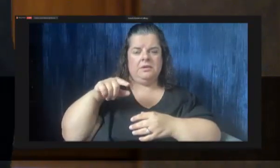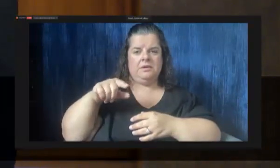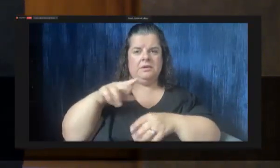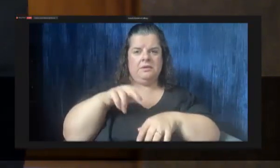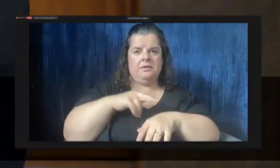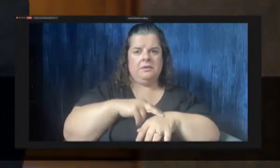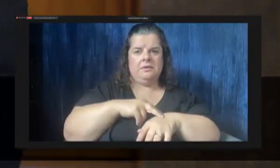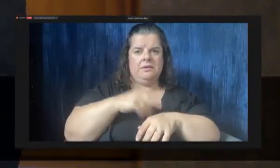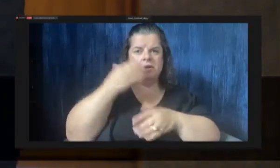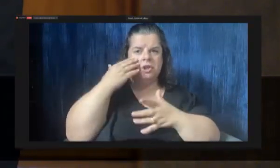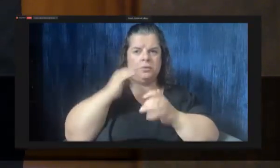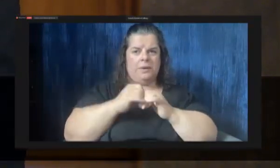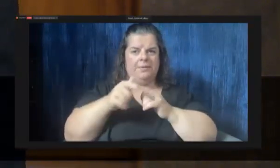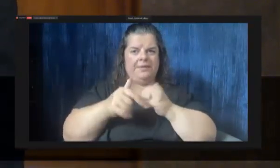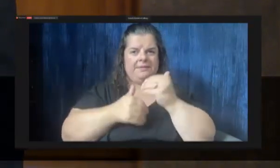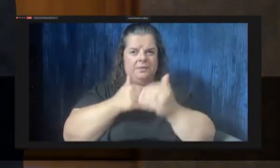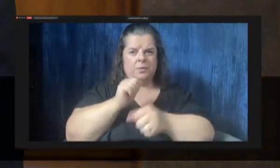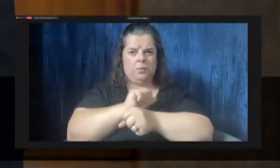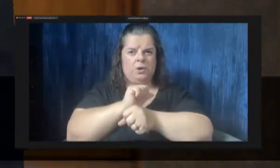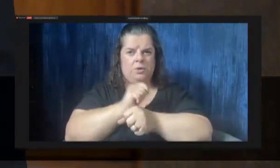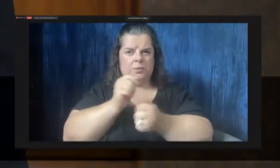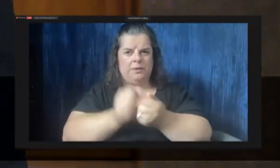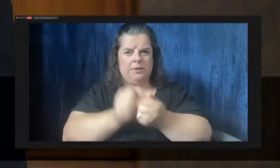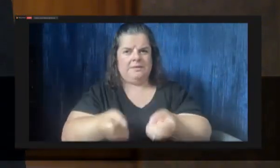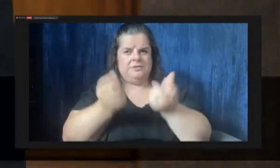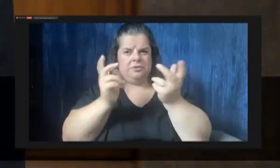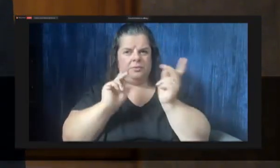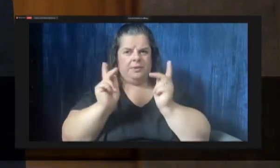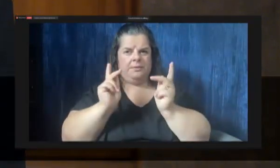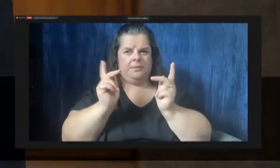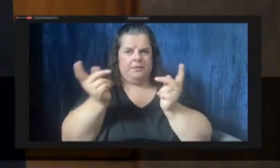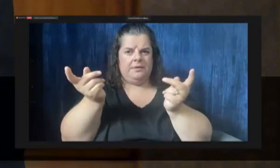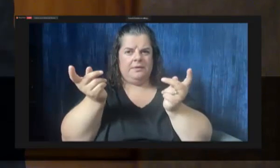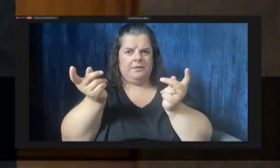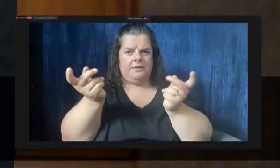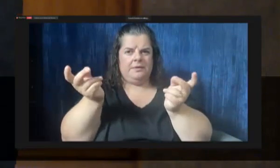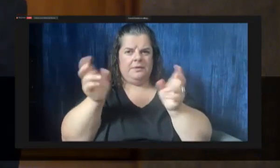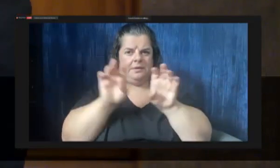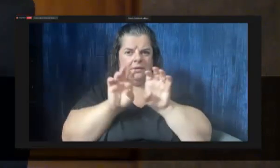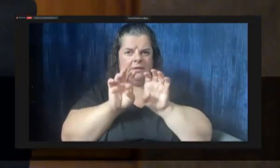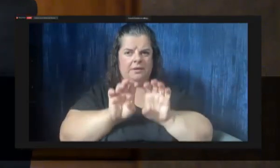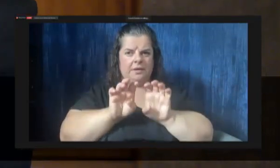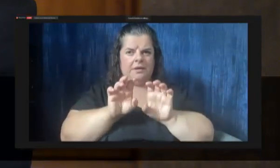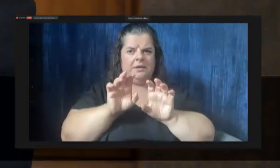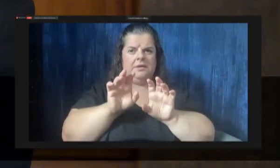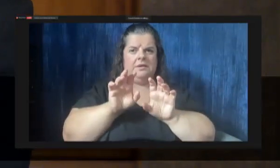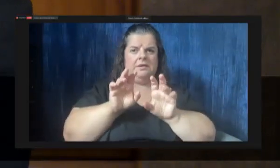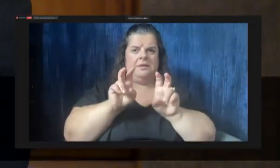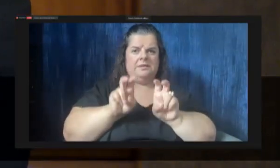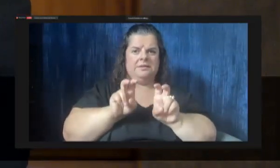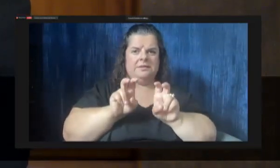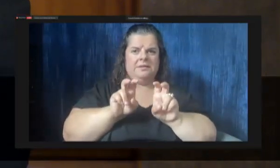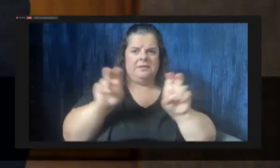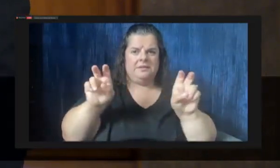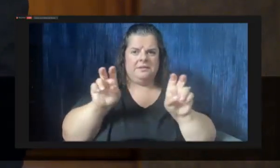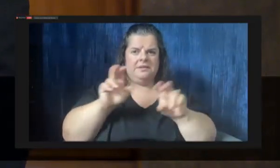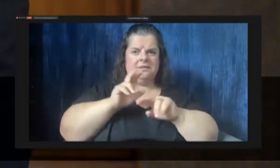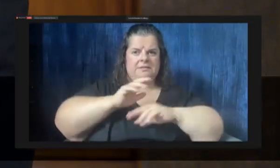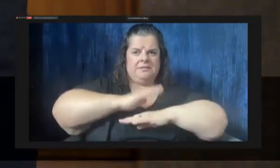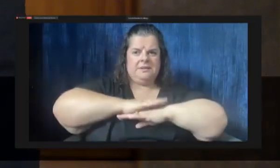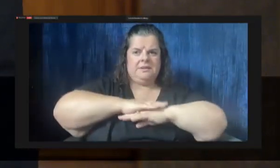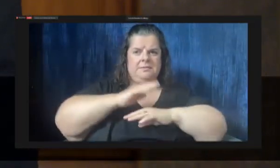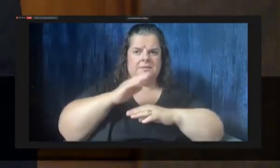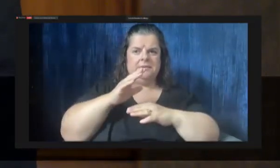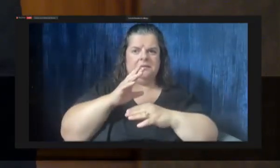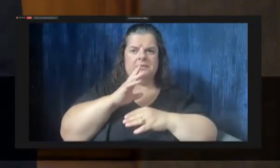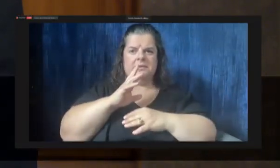don't know how this will work with so many people to come talk at the table. I've never experienced this before. Yeah, but